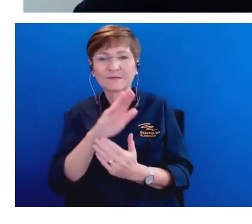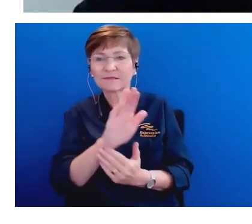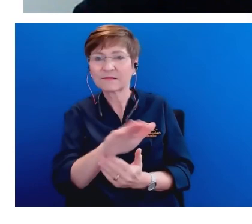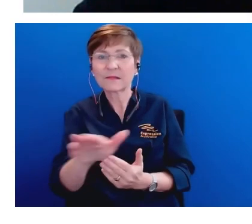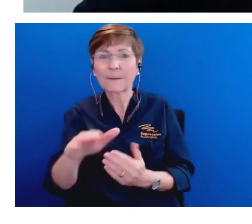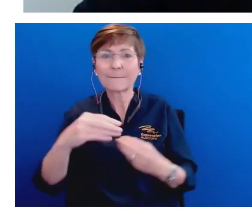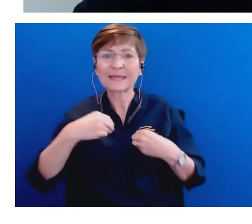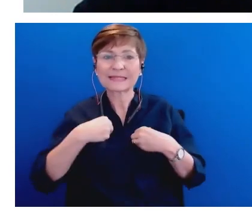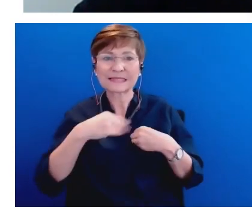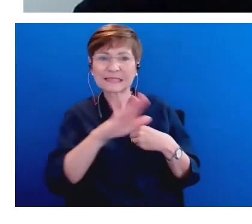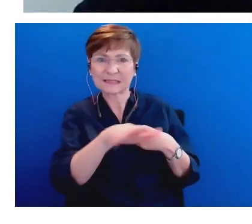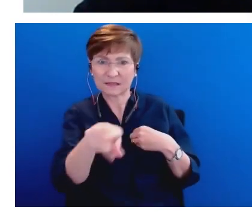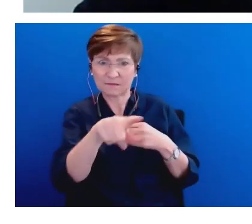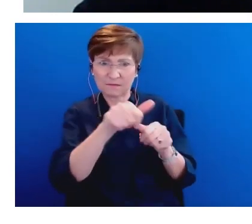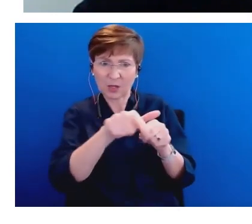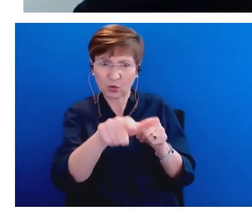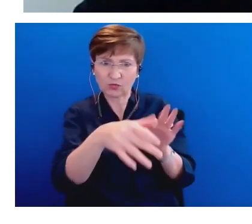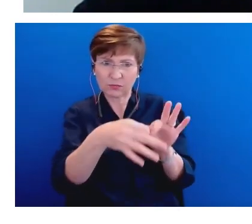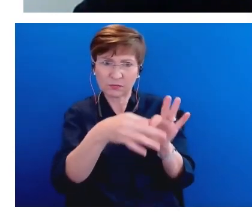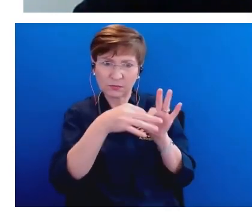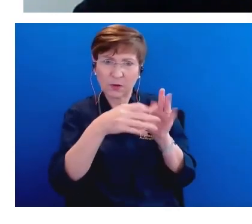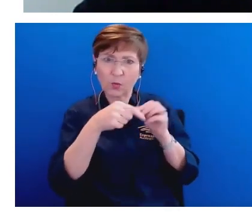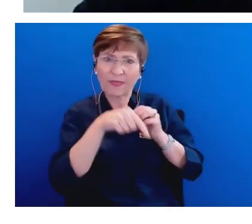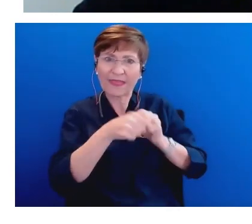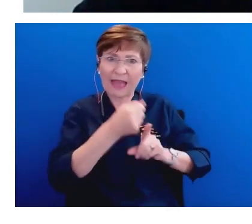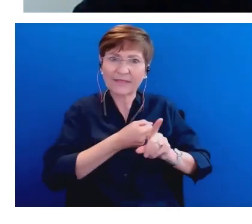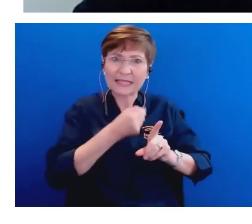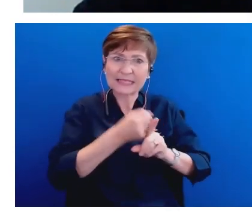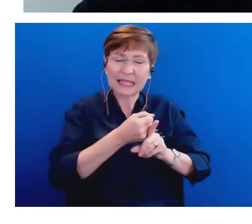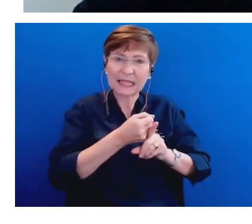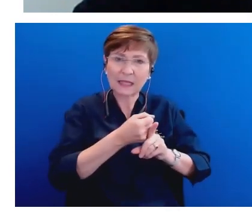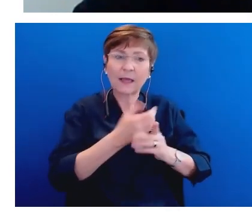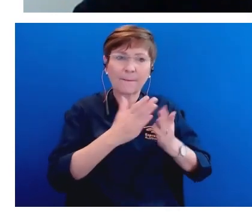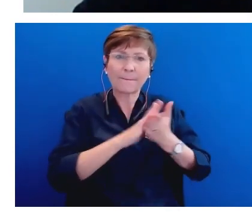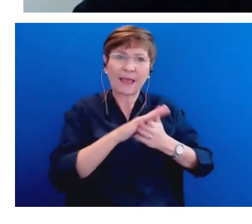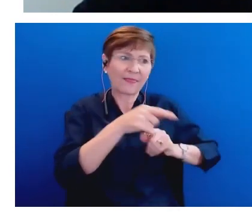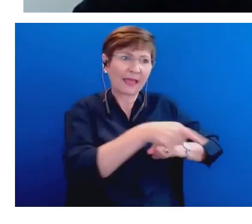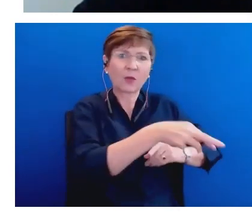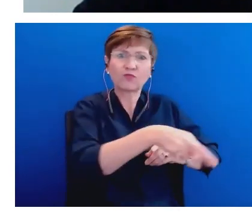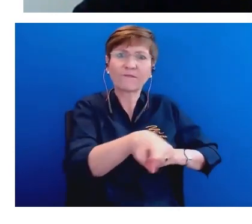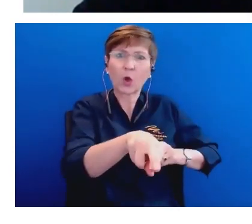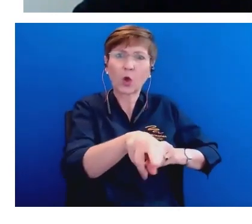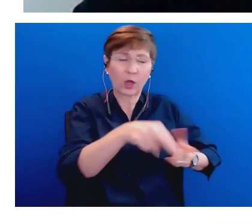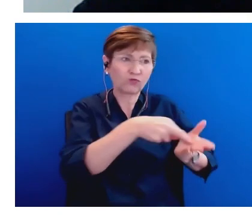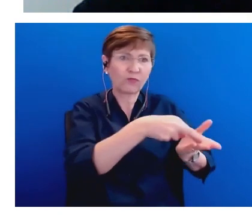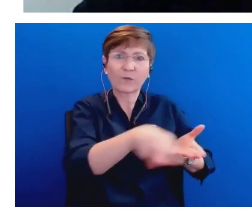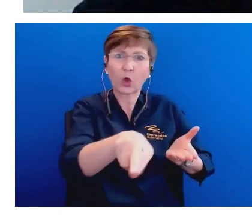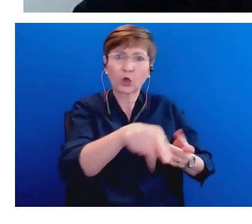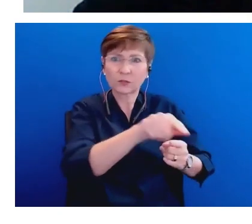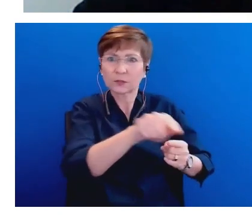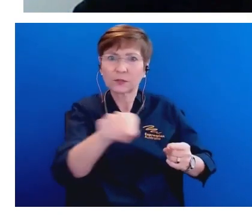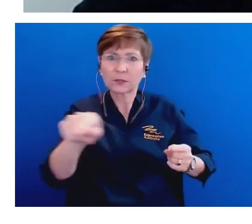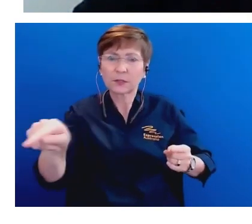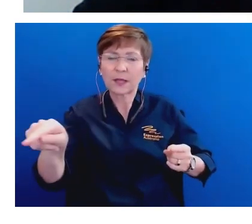the advocacy sector so that those referrals are easy. But if that means a much higher number of referrals without